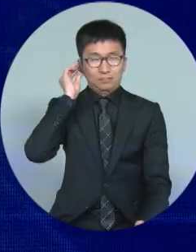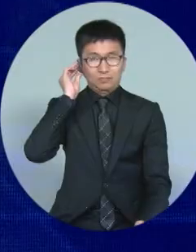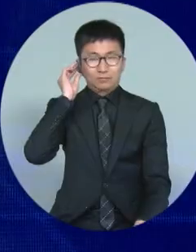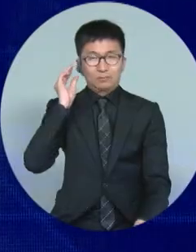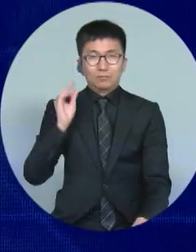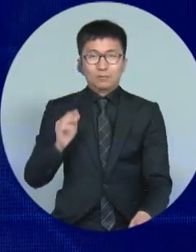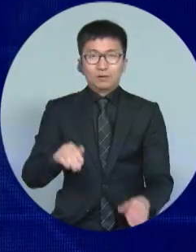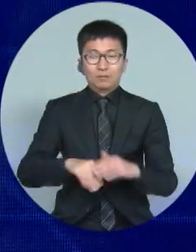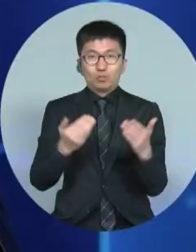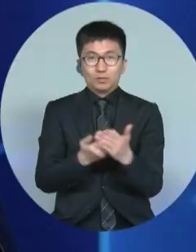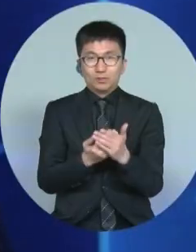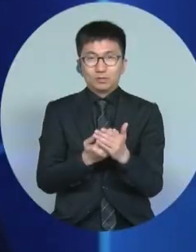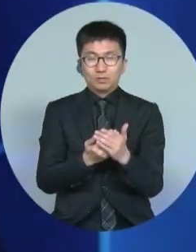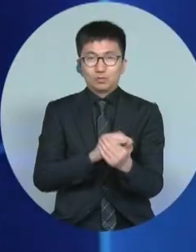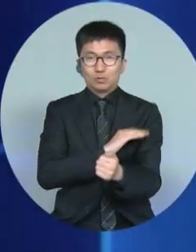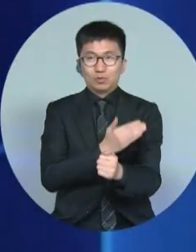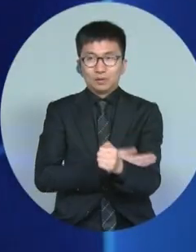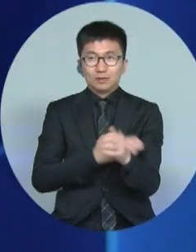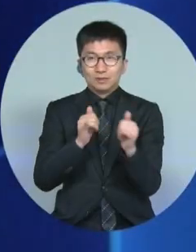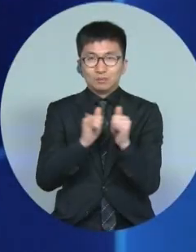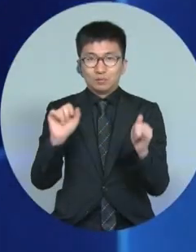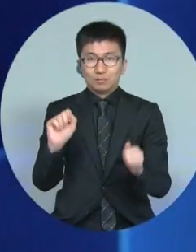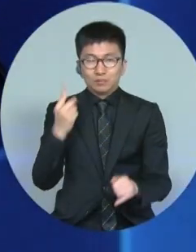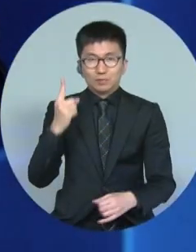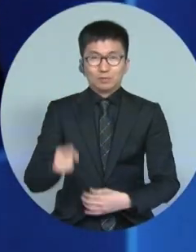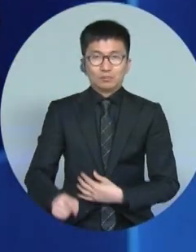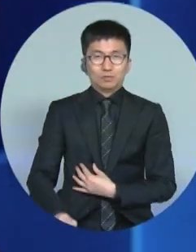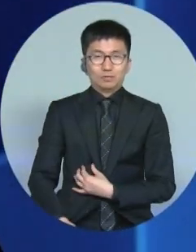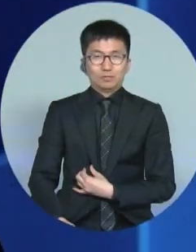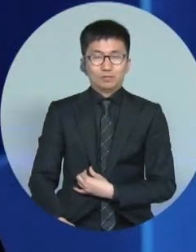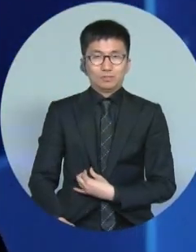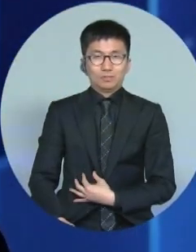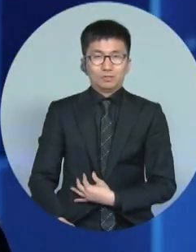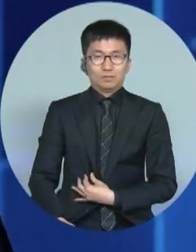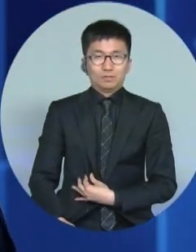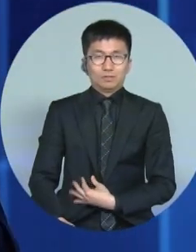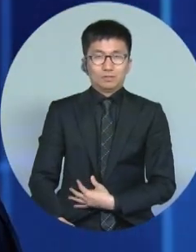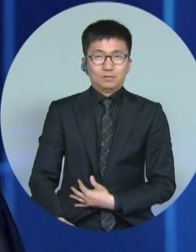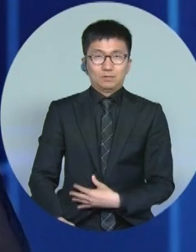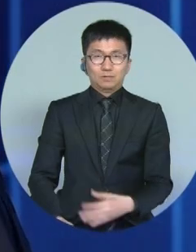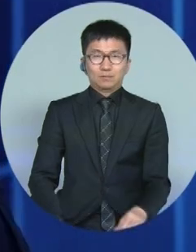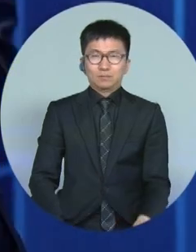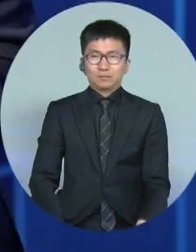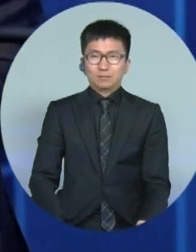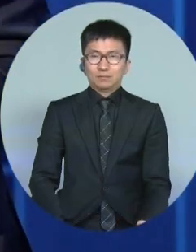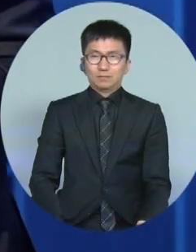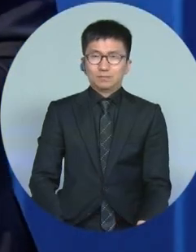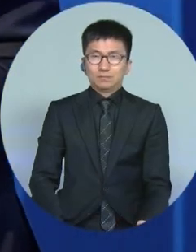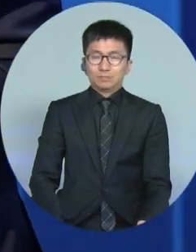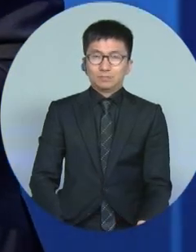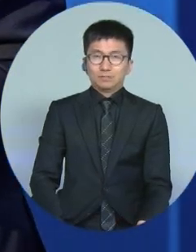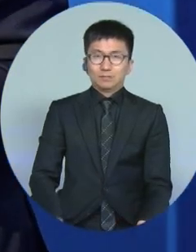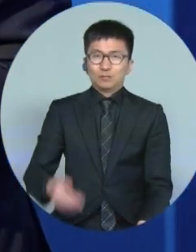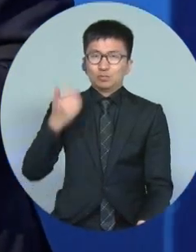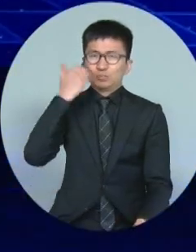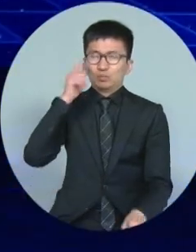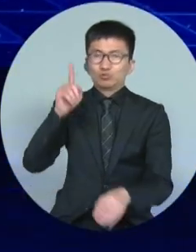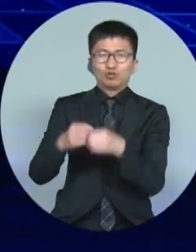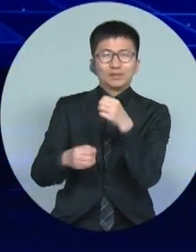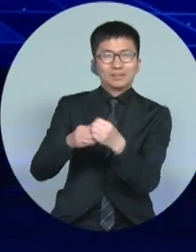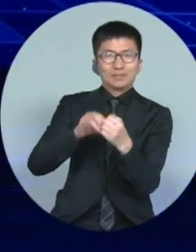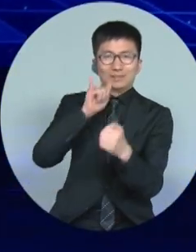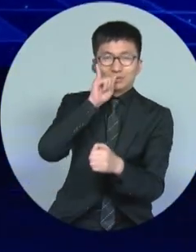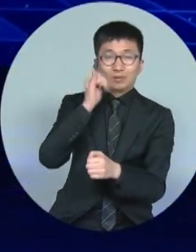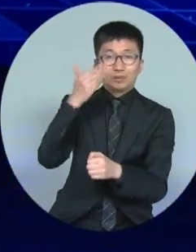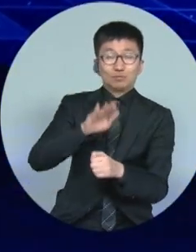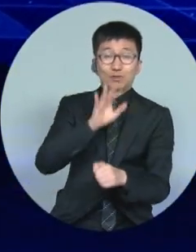of the possible. We have to have a spirit of a new politics of looking for a future.